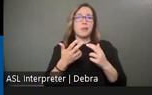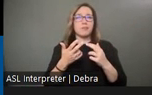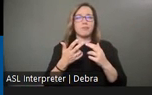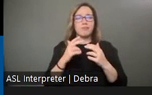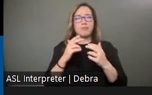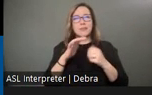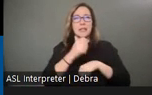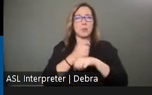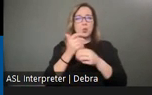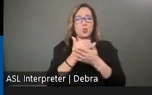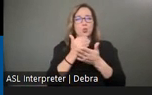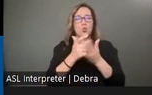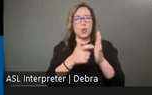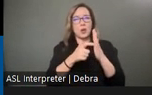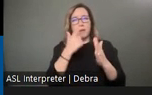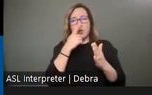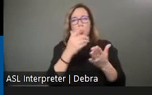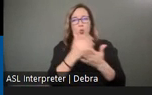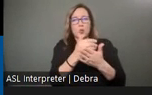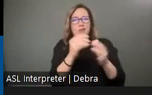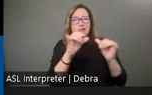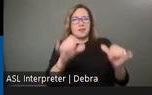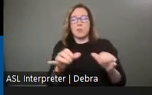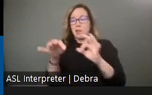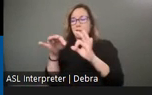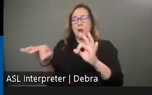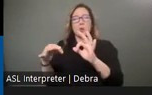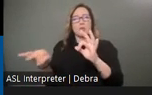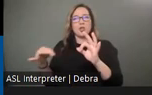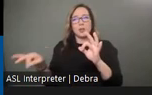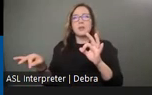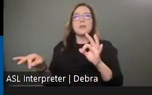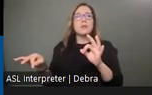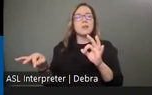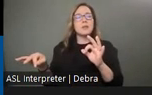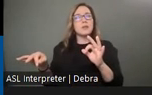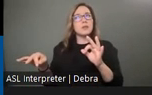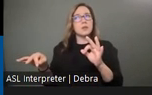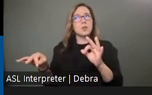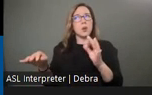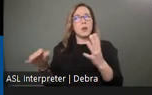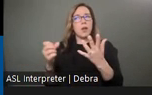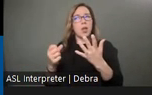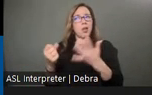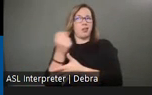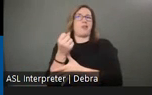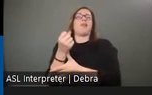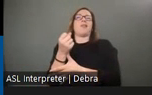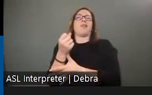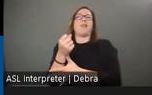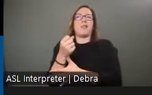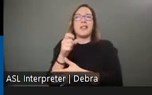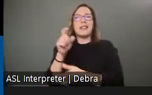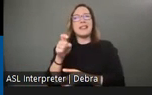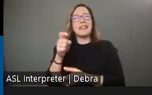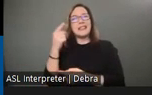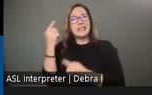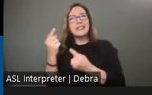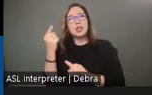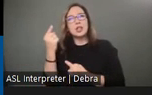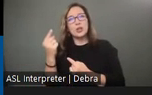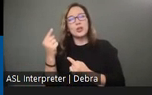And that's the languages are something that we've really brought to the top as something that needs to be a consideration.